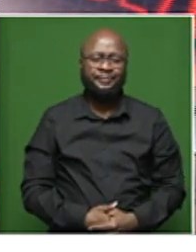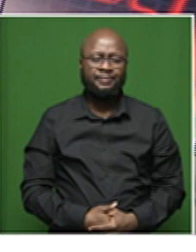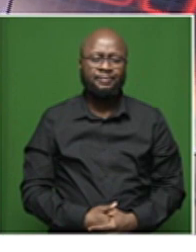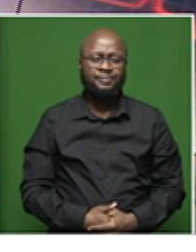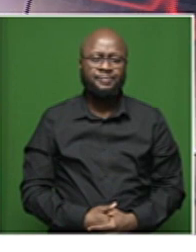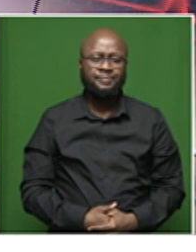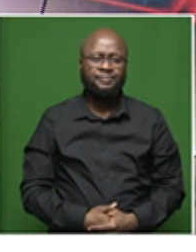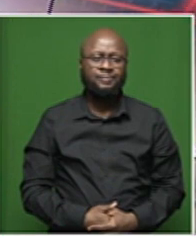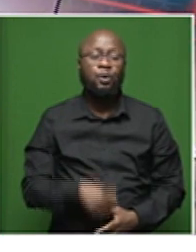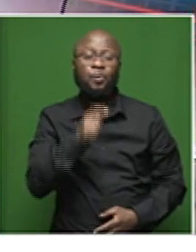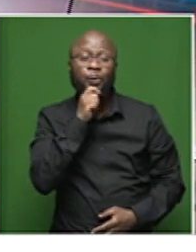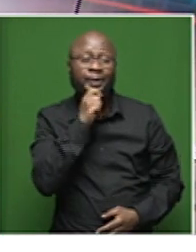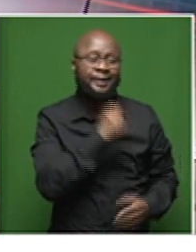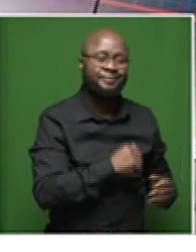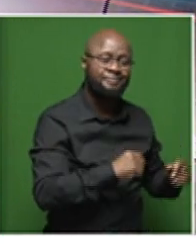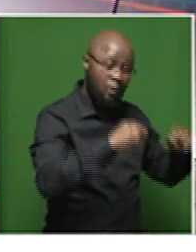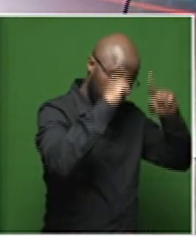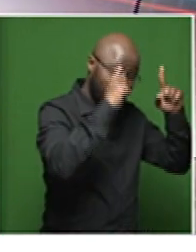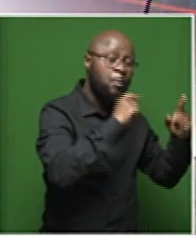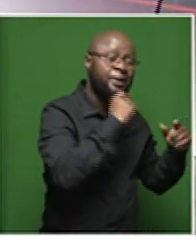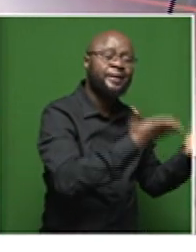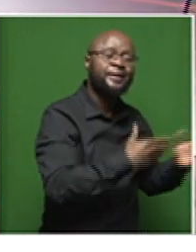Good morning, Dr. Musa Mtembeni, and the